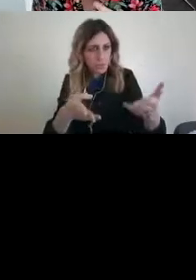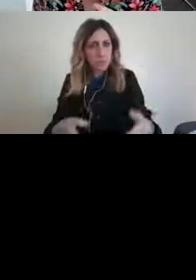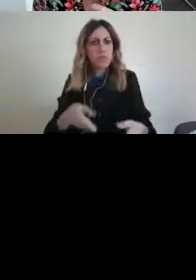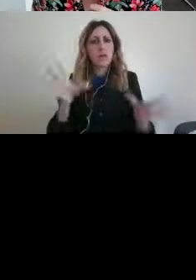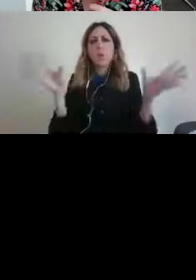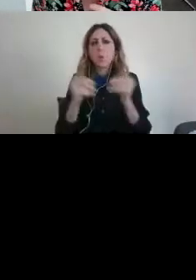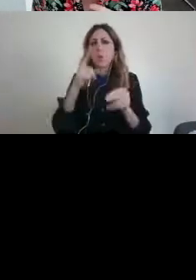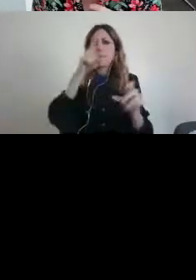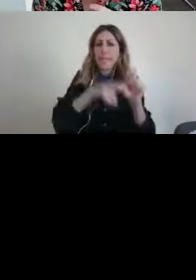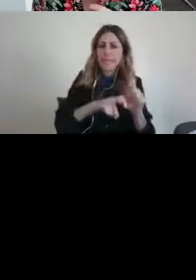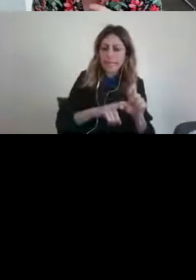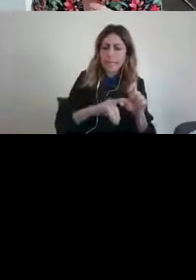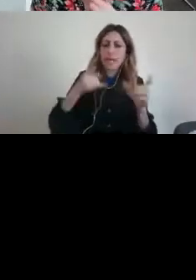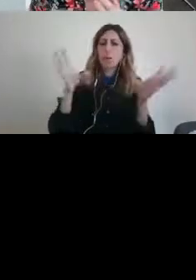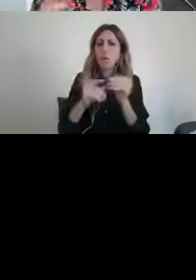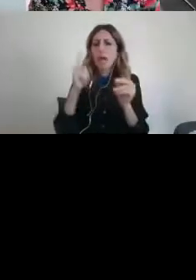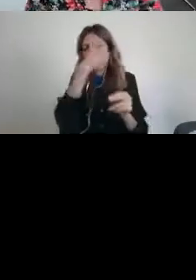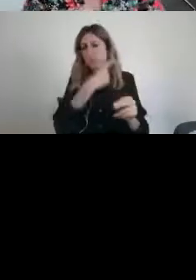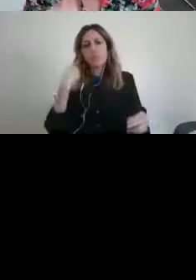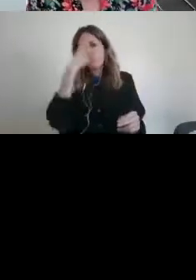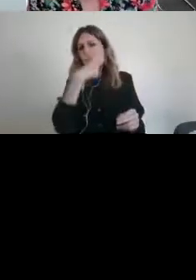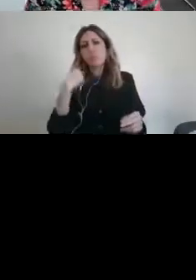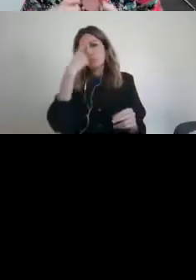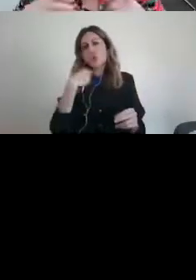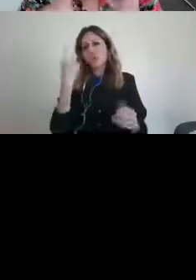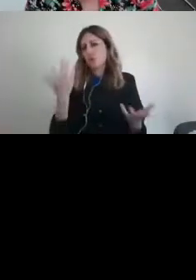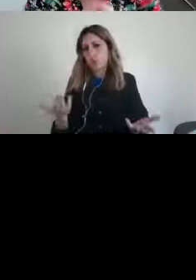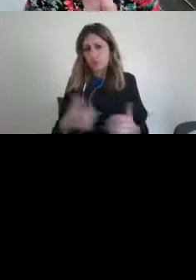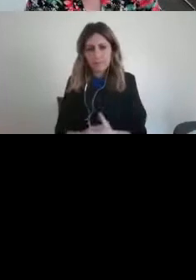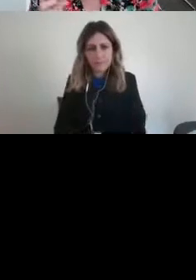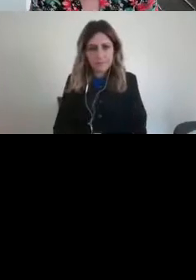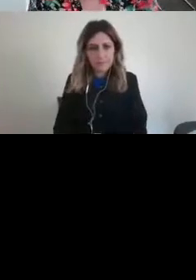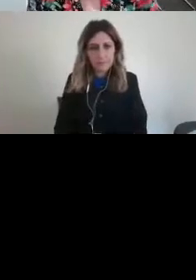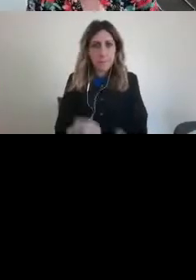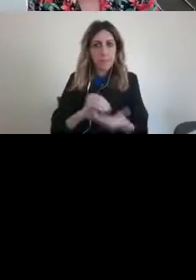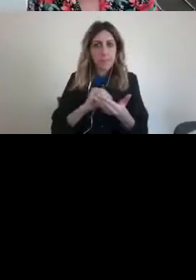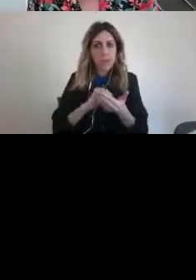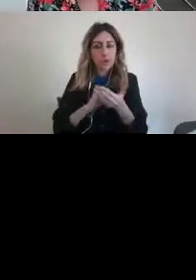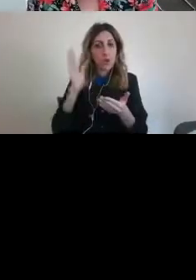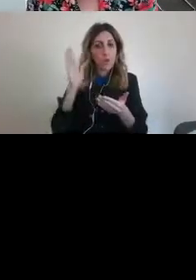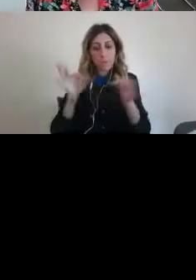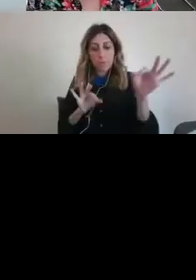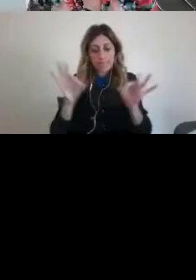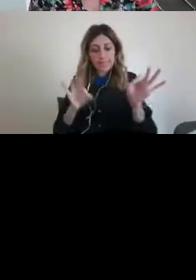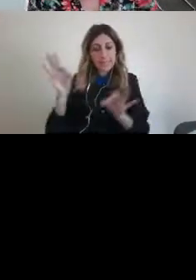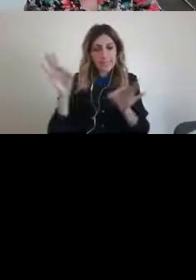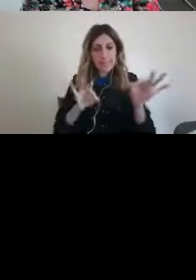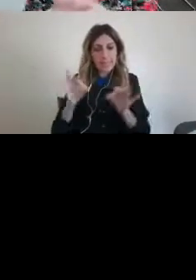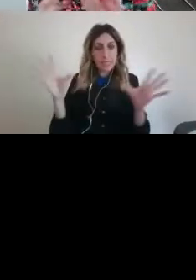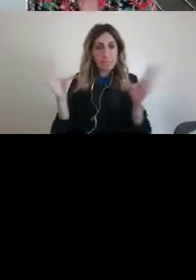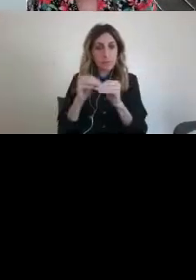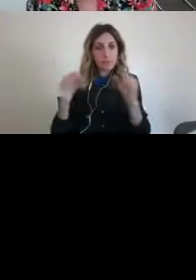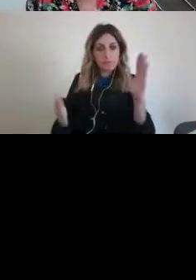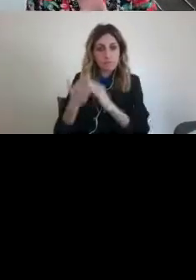to stand out. And you can also control schema on your posts and pages. So by